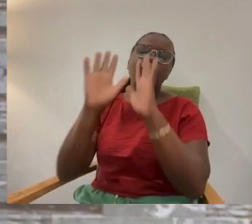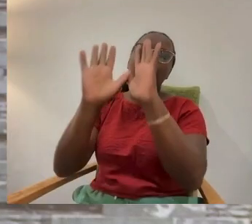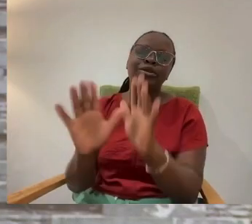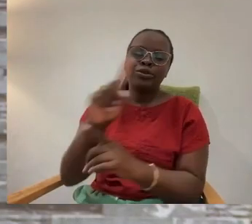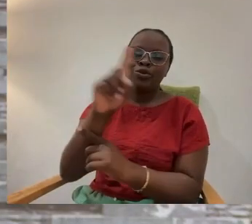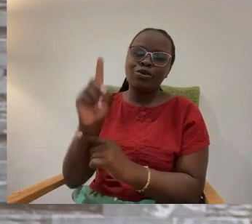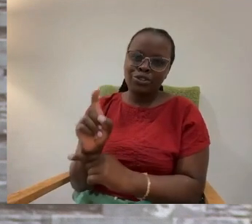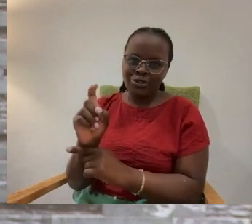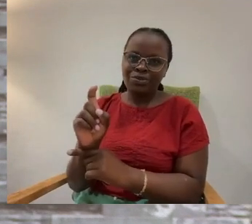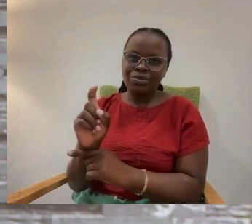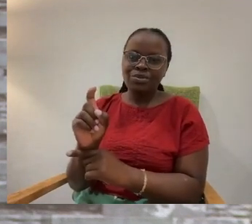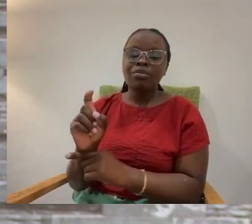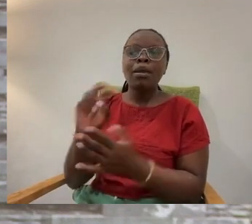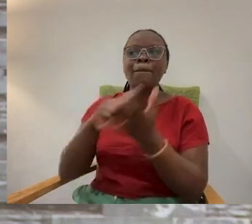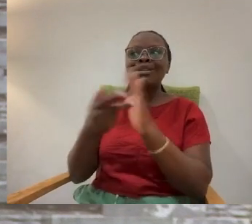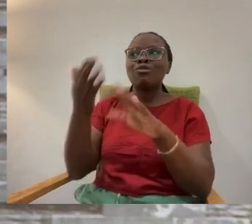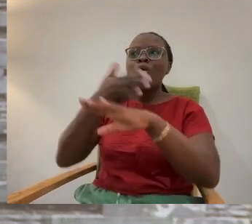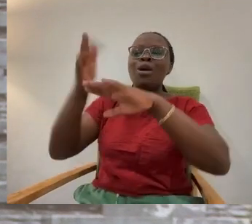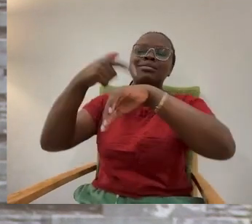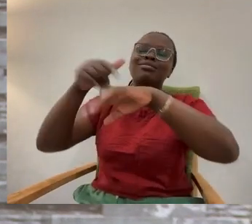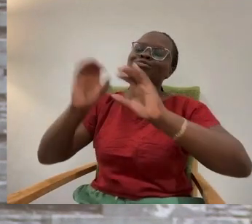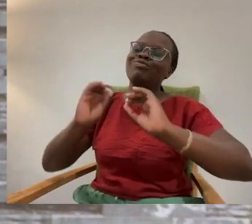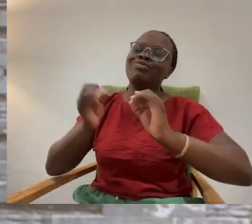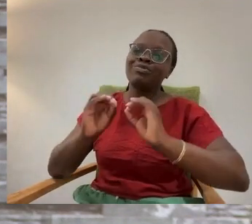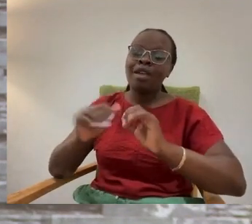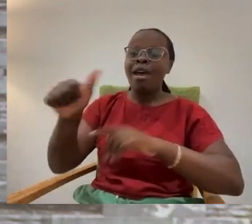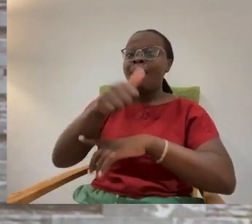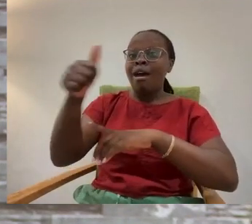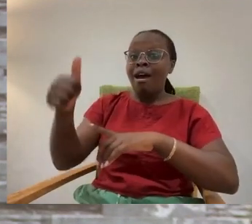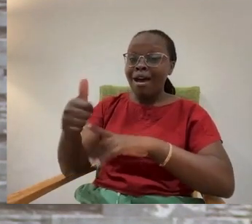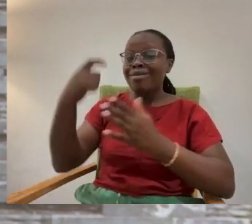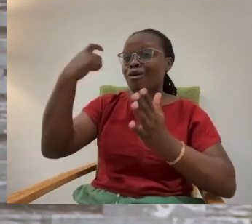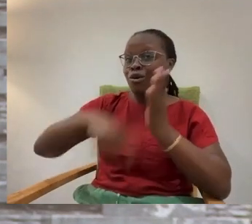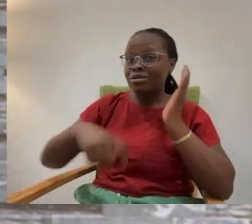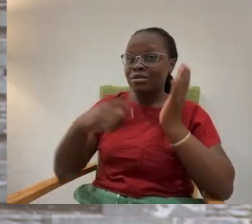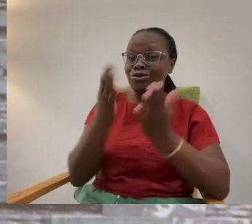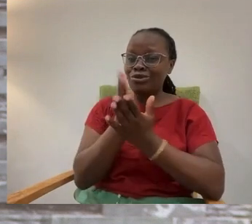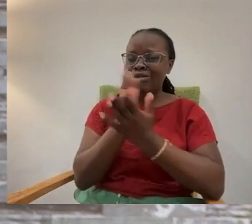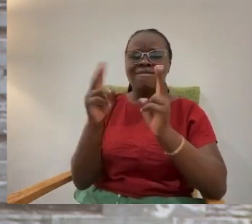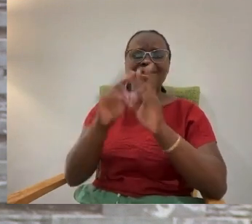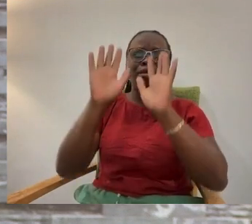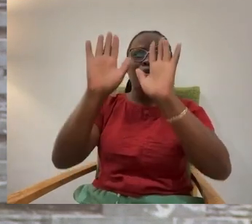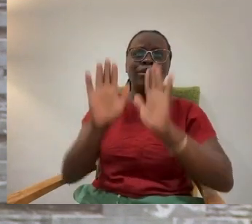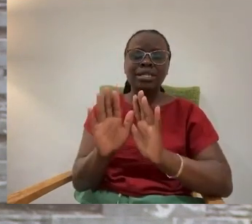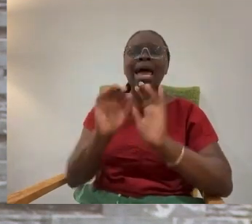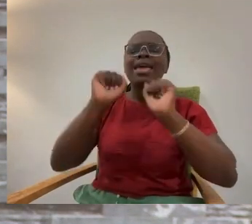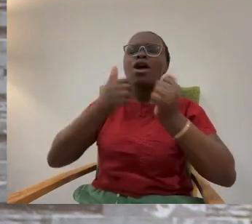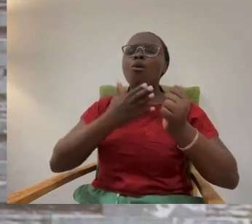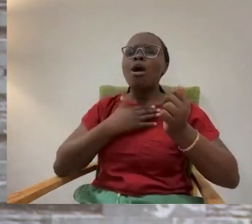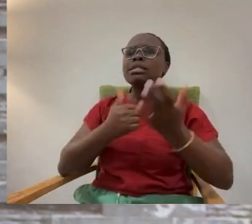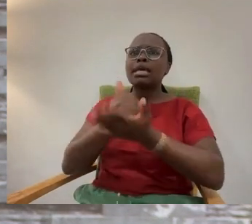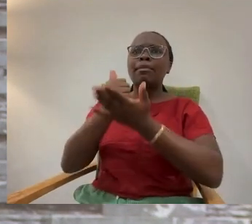we are using also doesn't make them vulnerable. And the other is cost. Cost is very important driver in our work. So it's